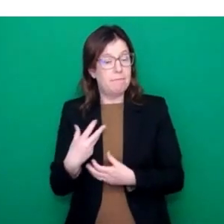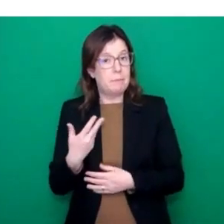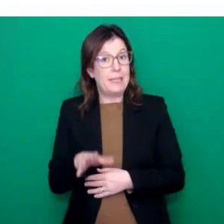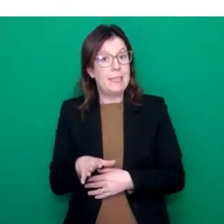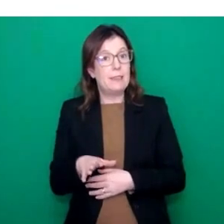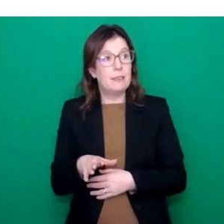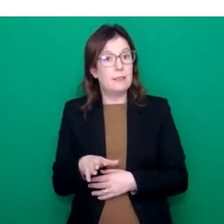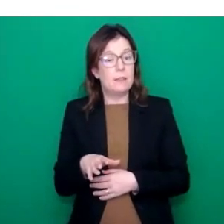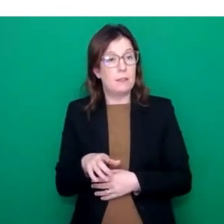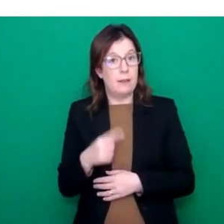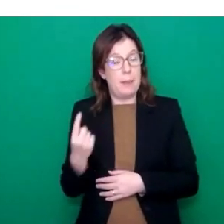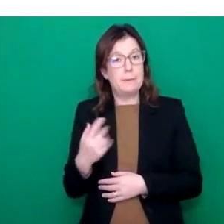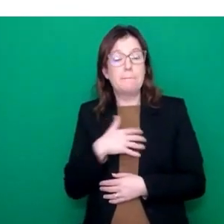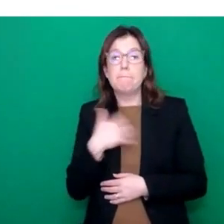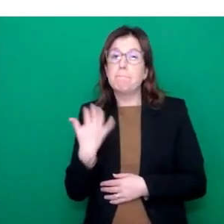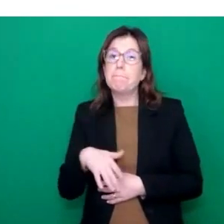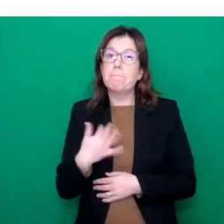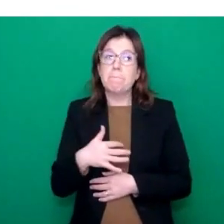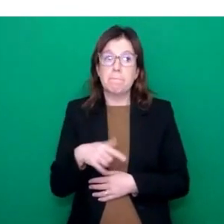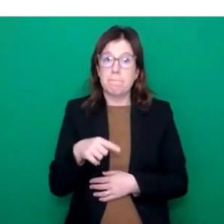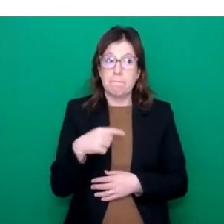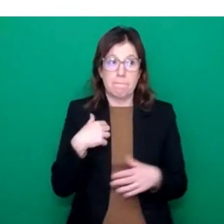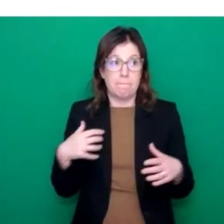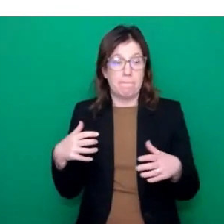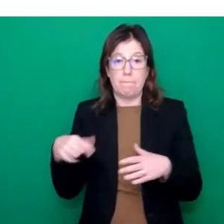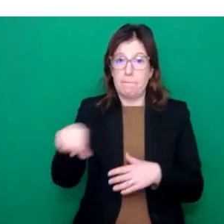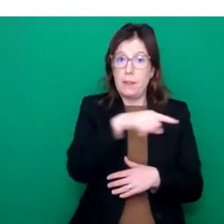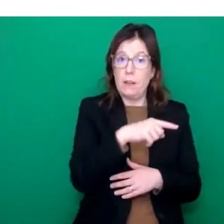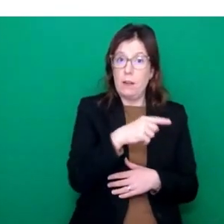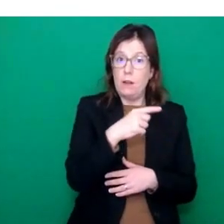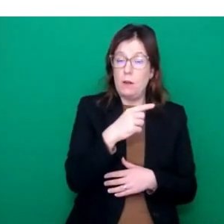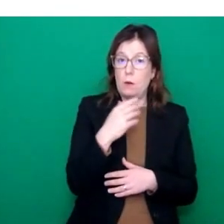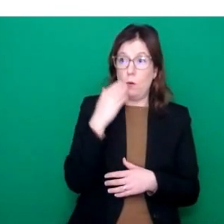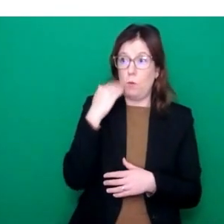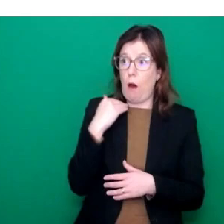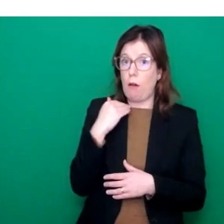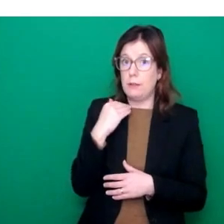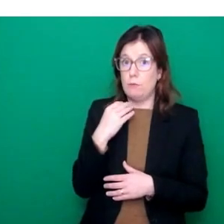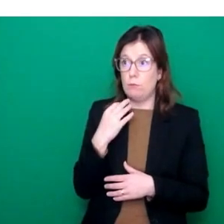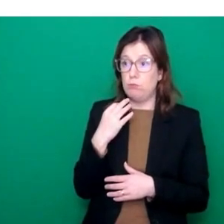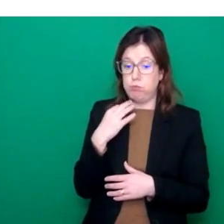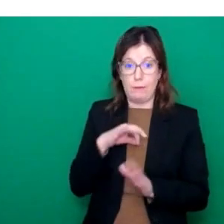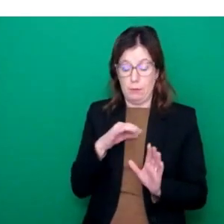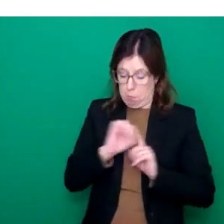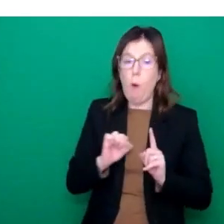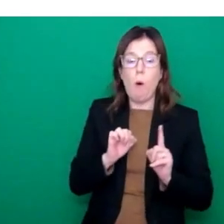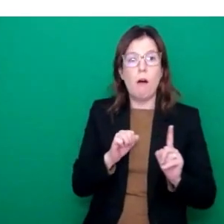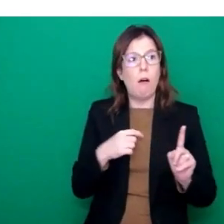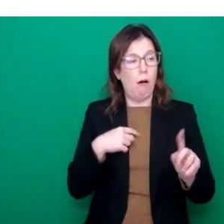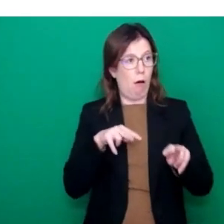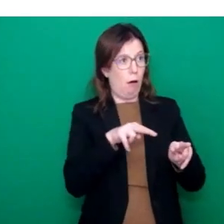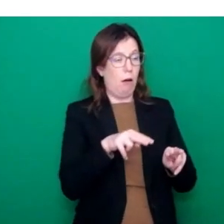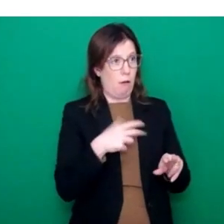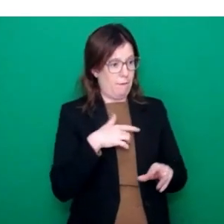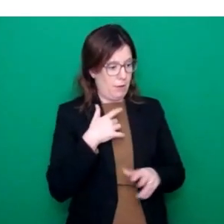was incredibly painful to have white people realizing their privilege in front of us. That was really difficult. So we began